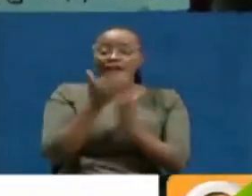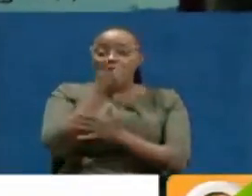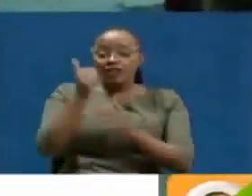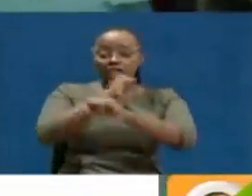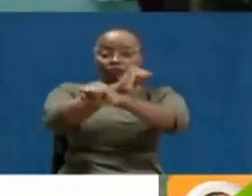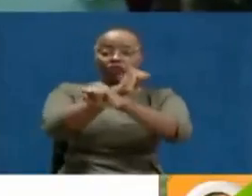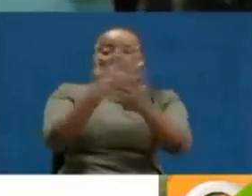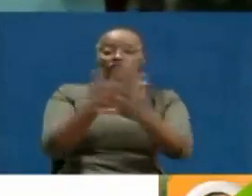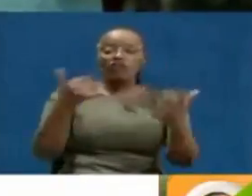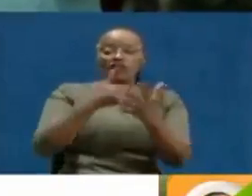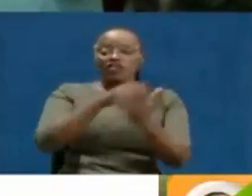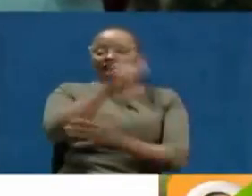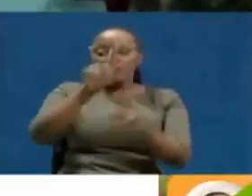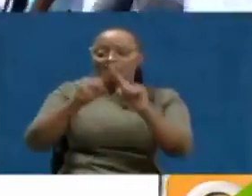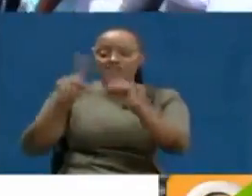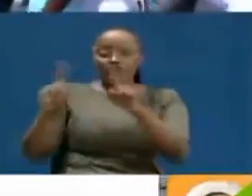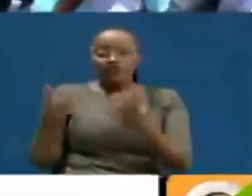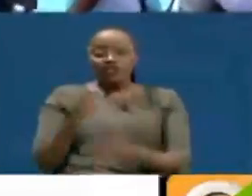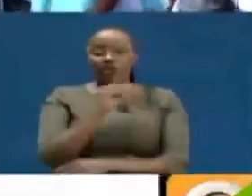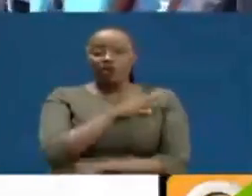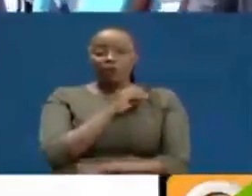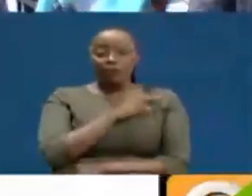protective equipment, among a raft of grievances.